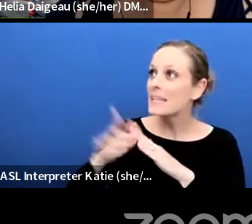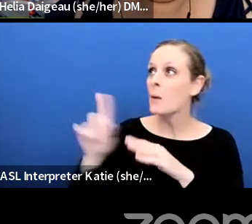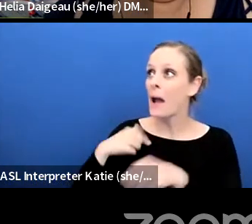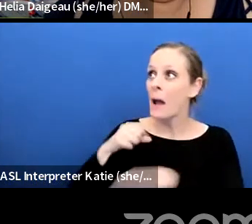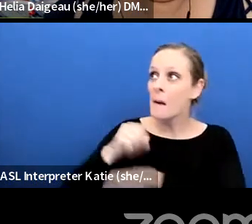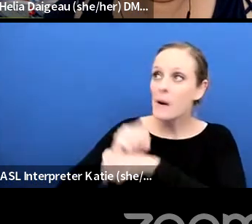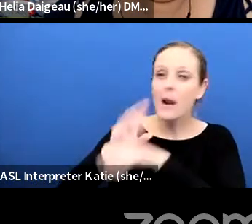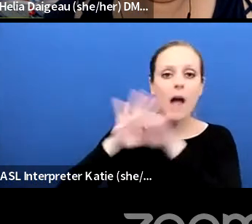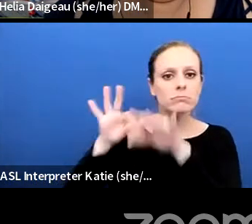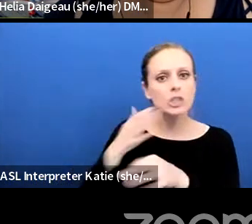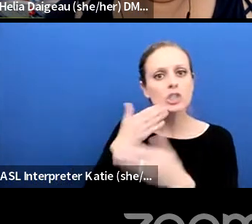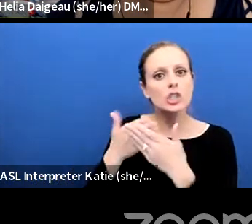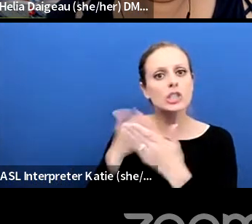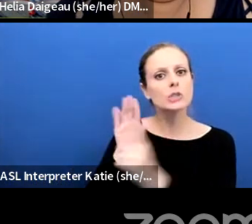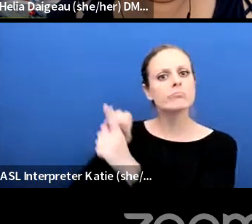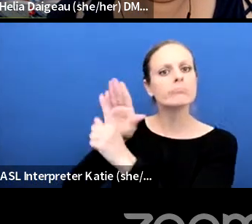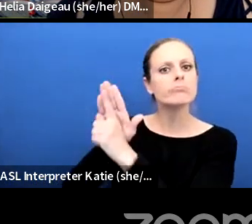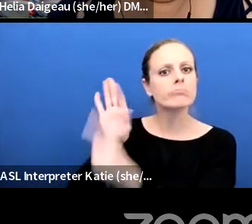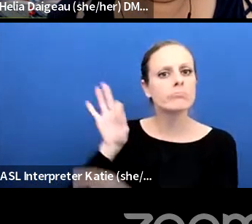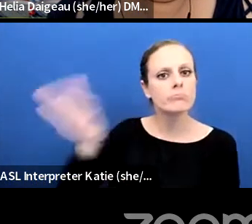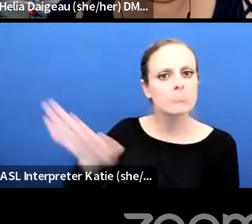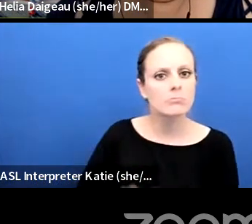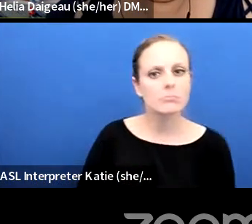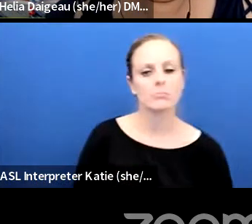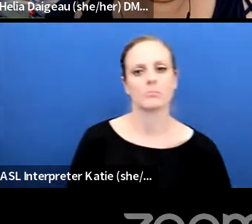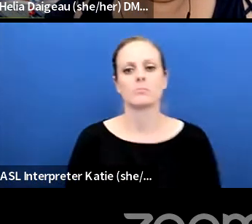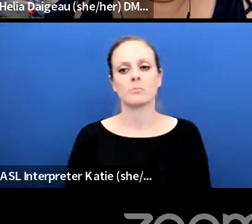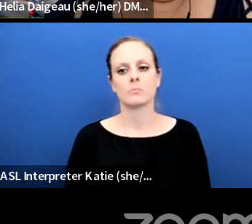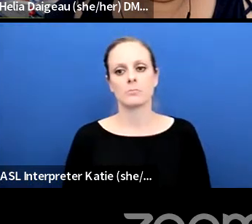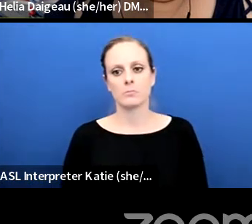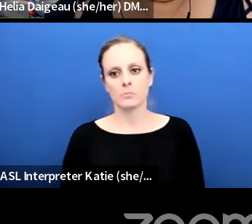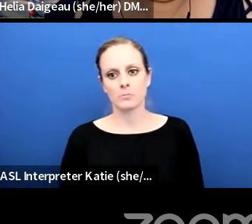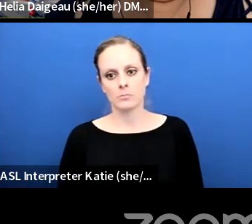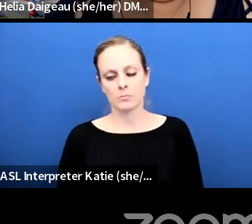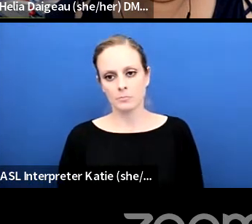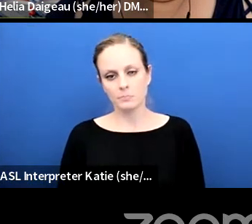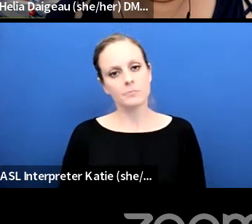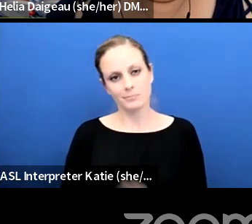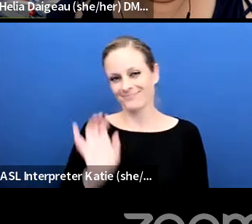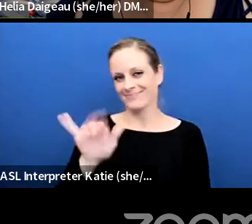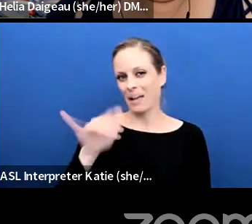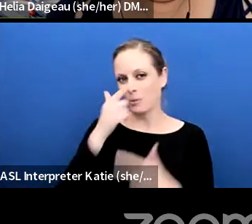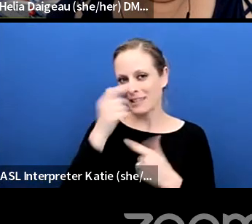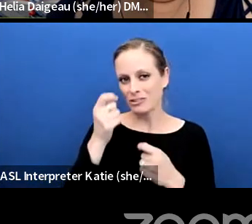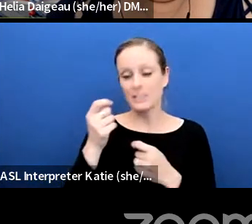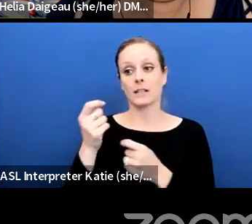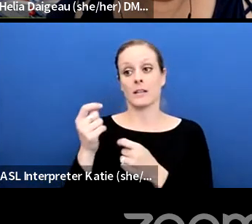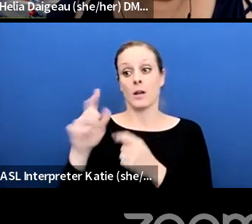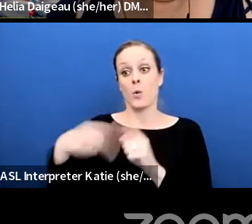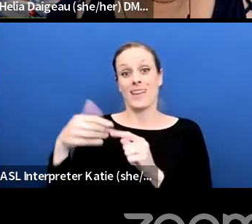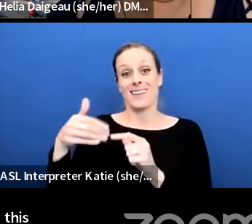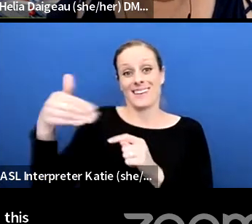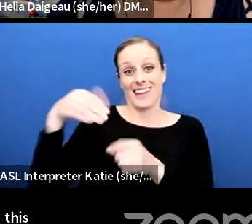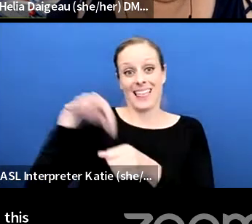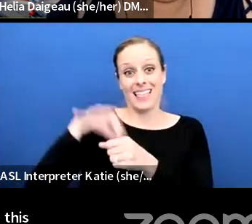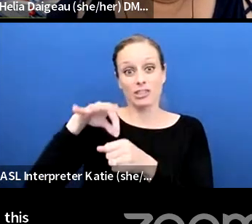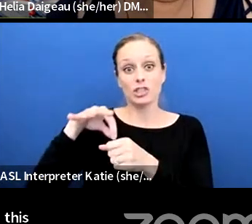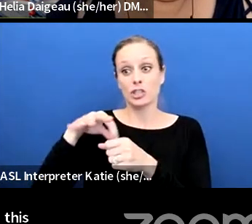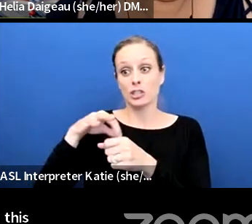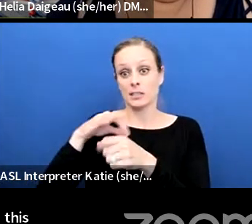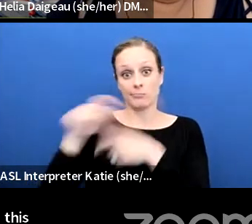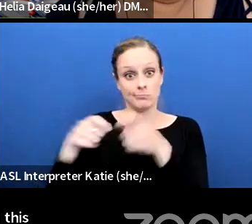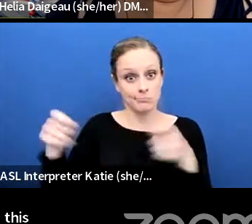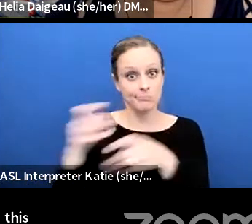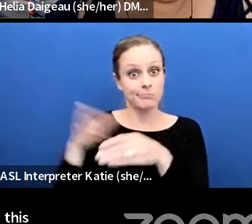And I think that's going to be interesting when we get through this election cycle and we start seeing who